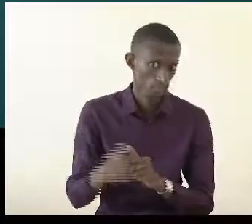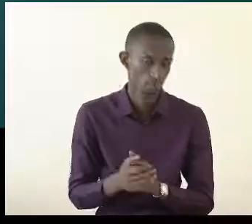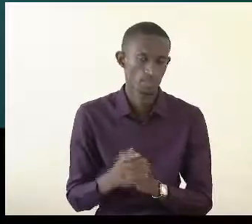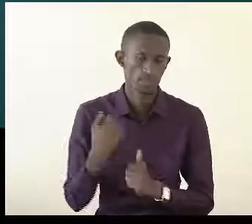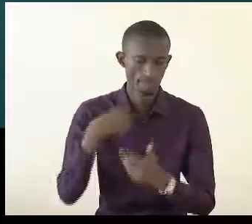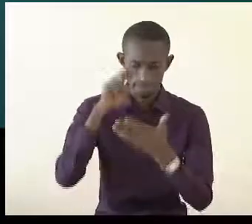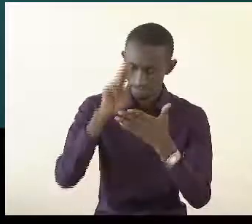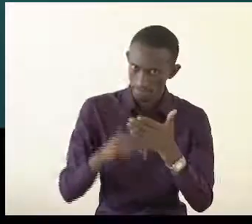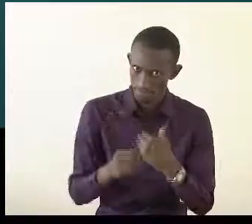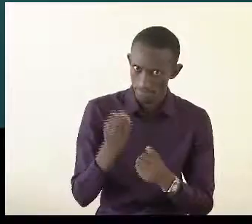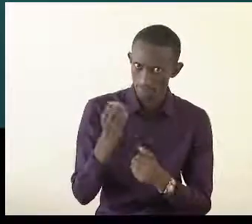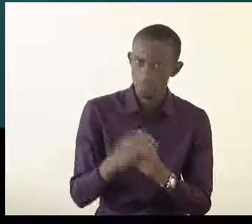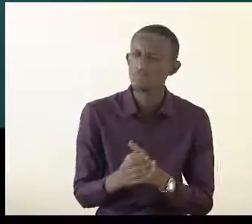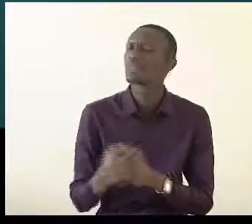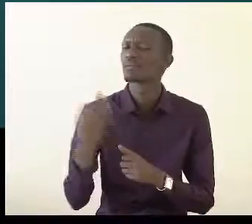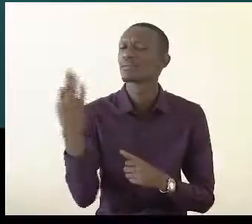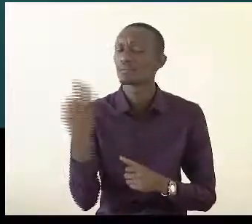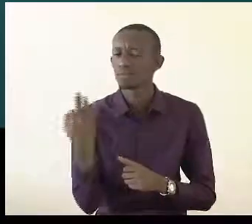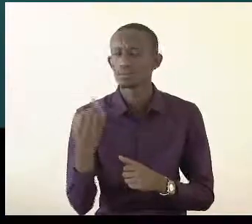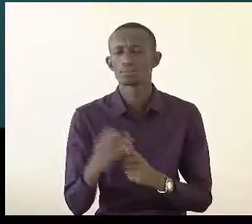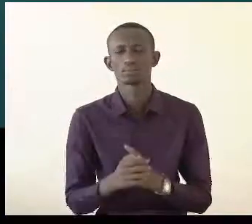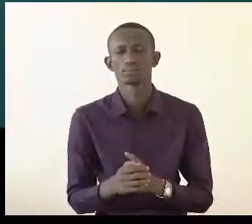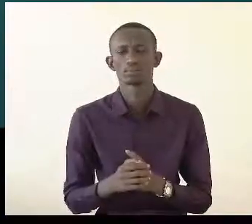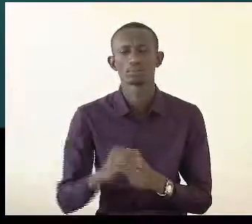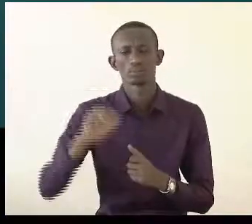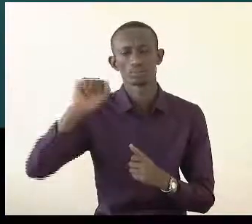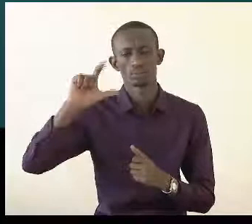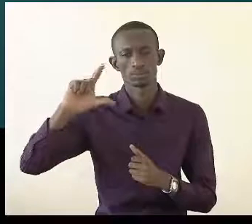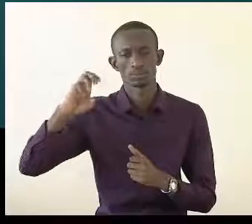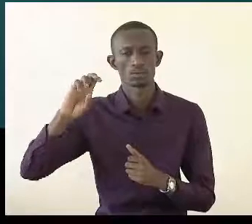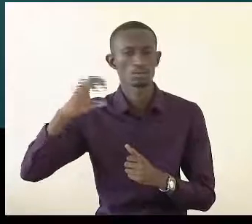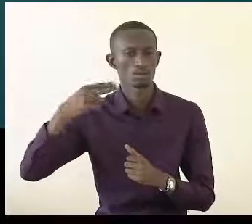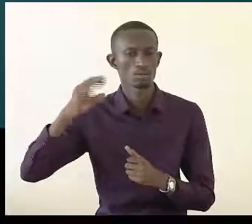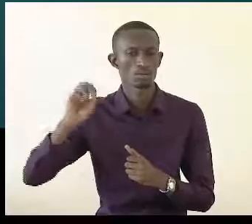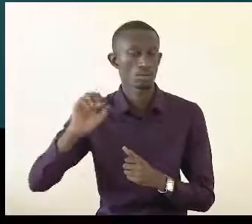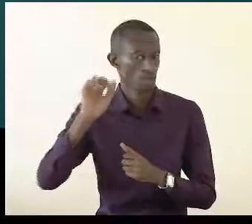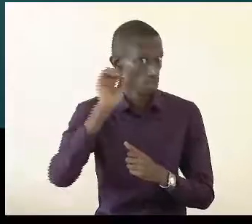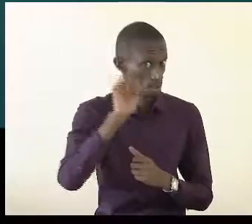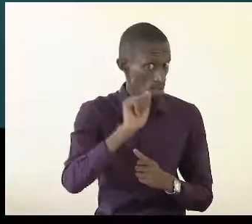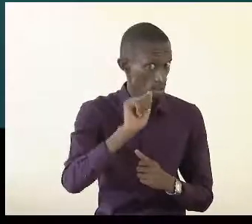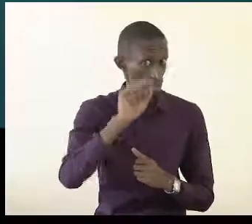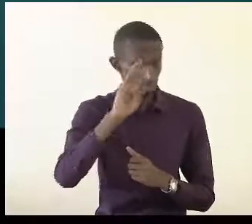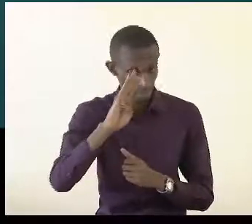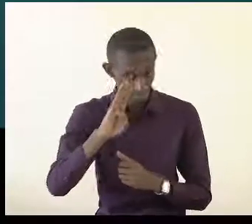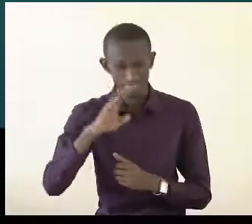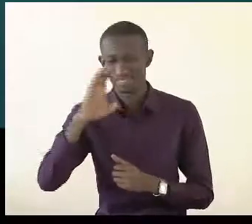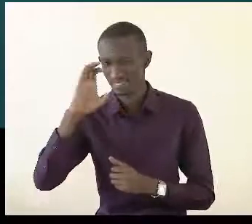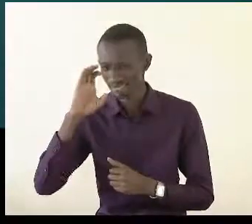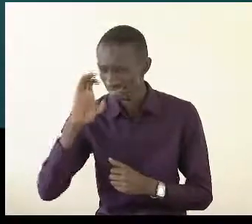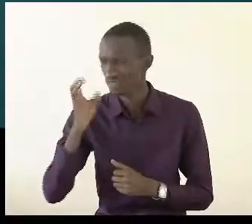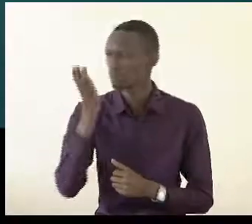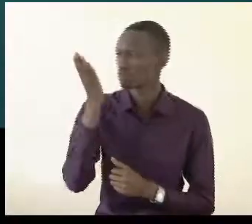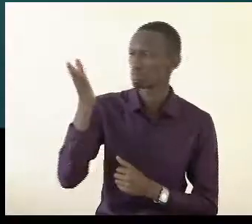read, 3 alcohols, A, B, and C, of molecular formula